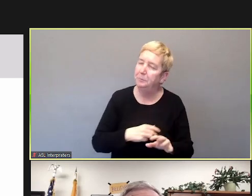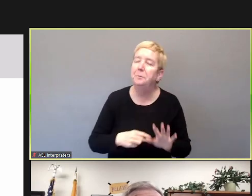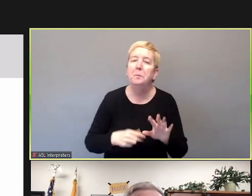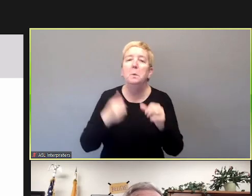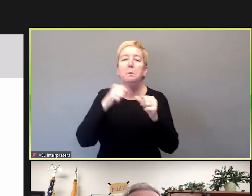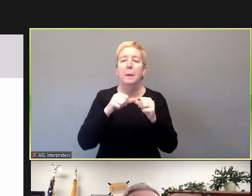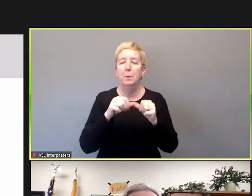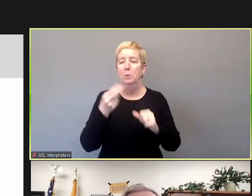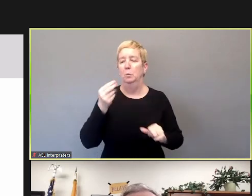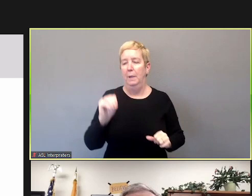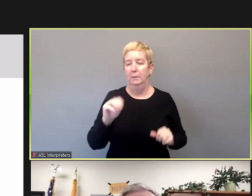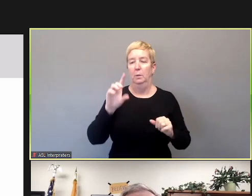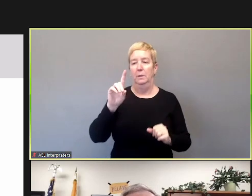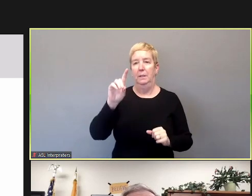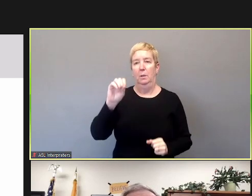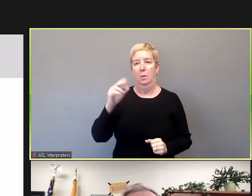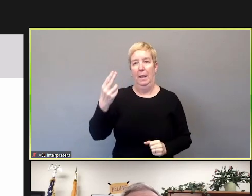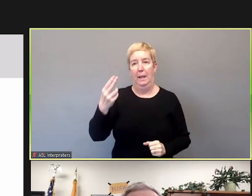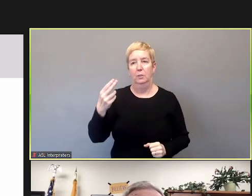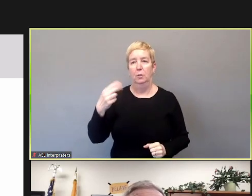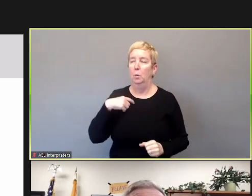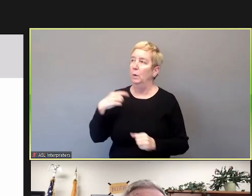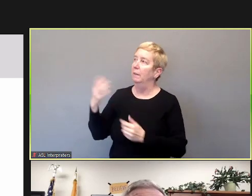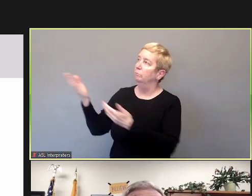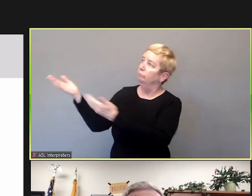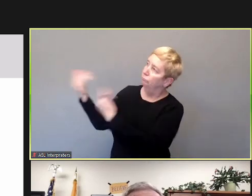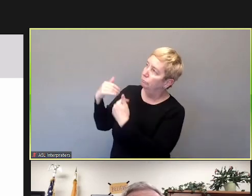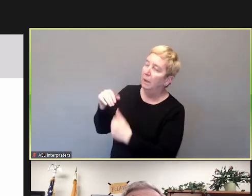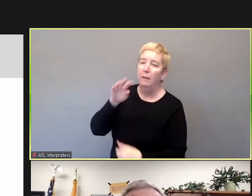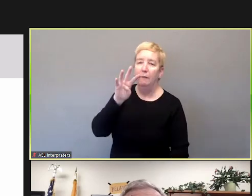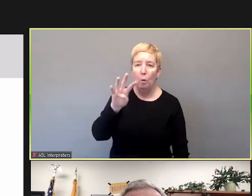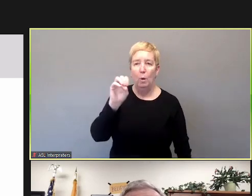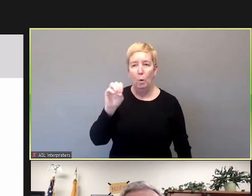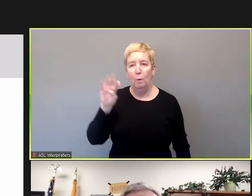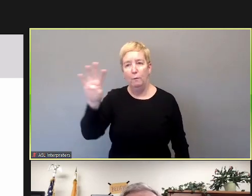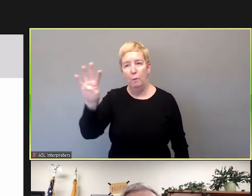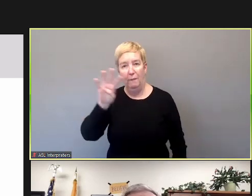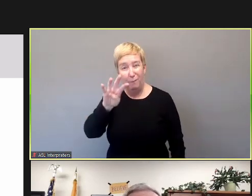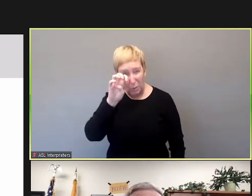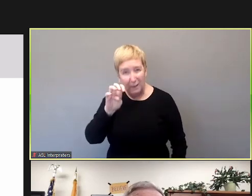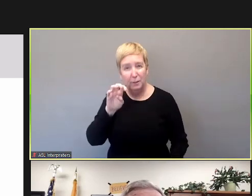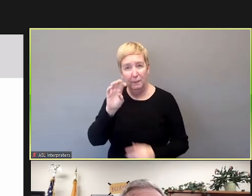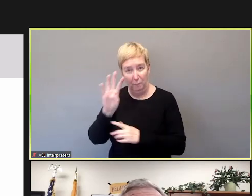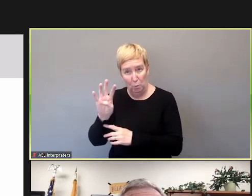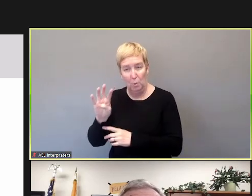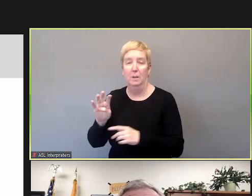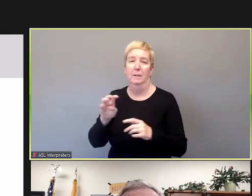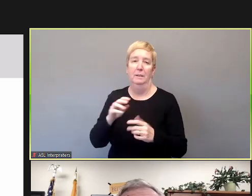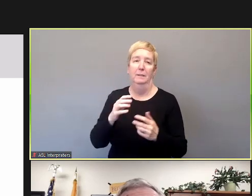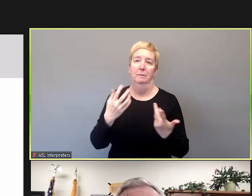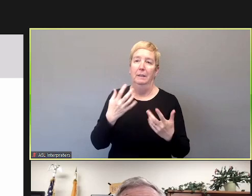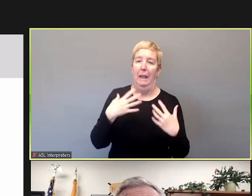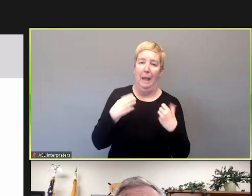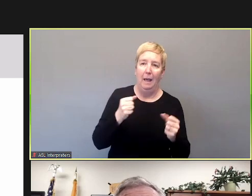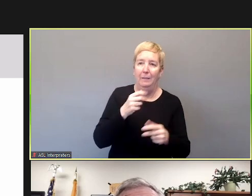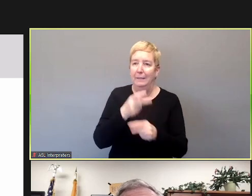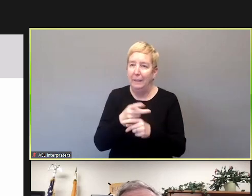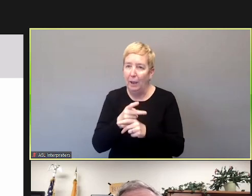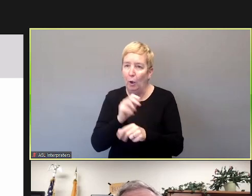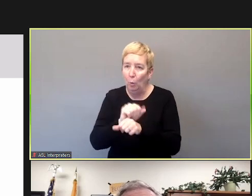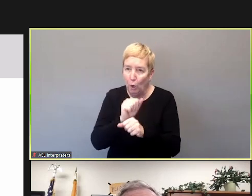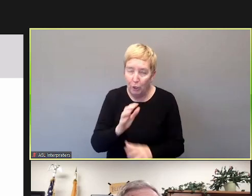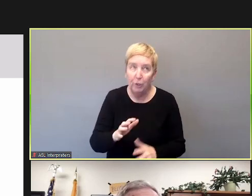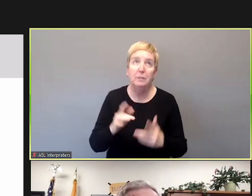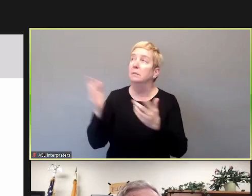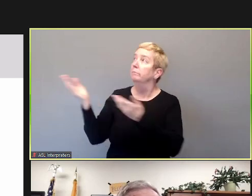Health has brought in an additional 404 healthcare workers to keep our hospitals open and providing service